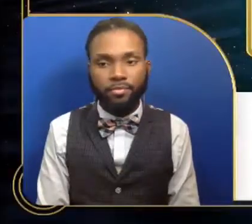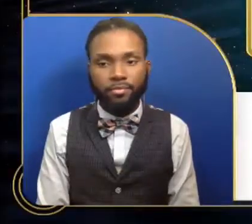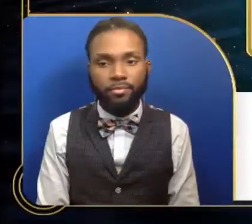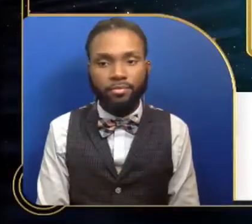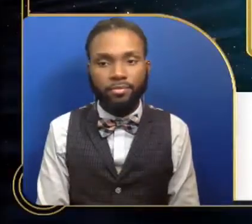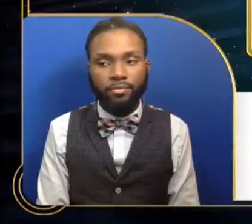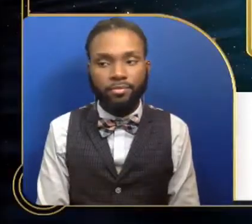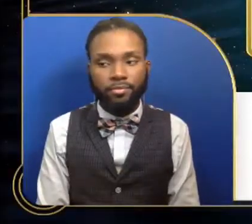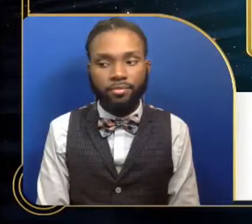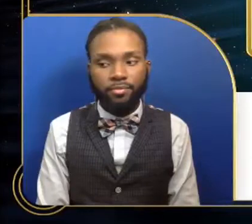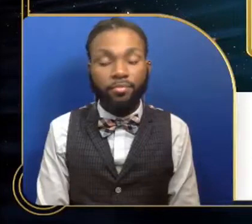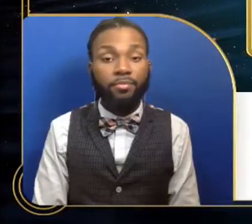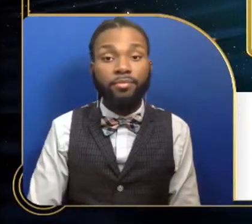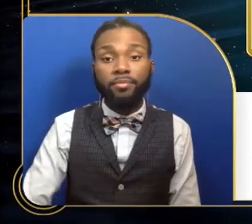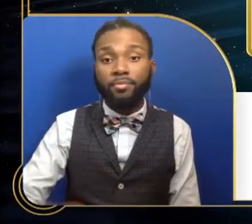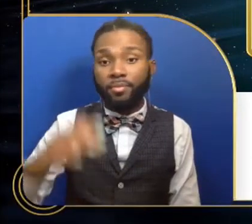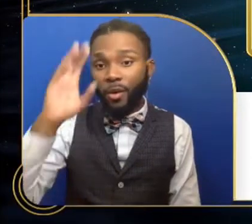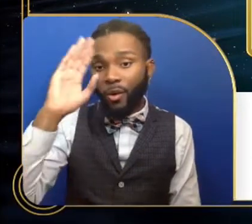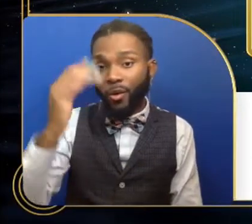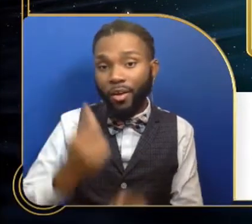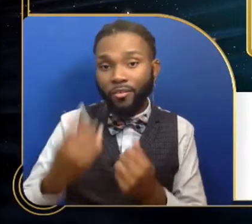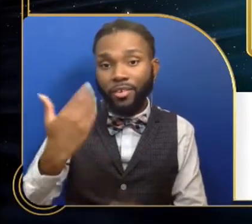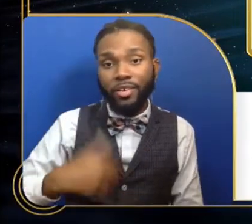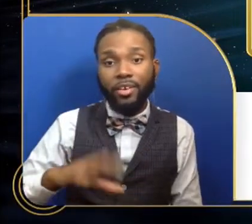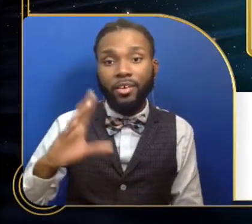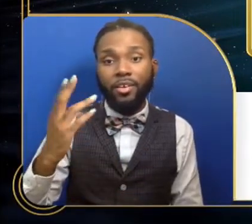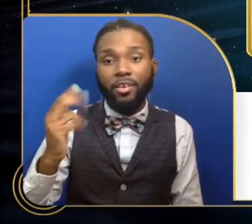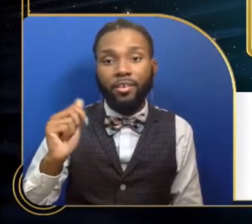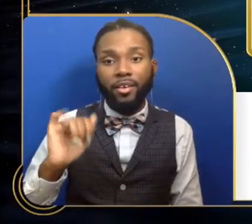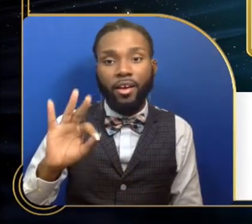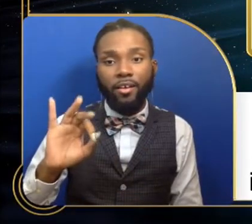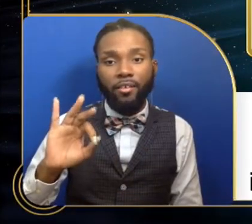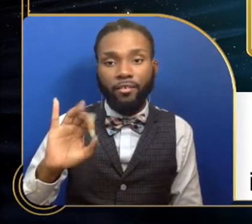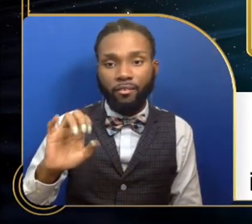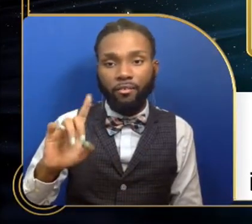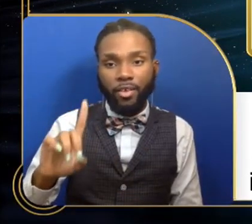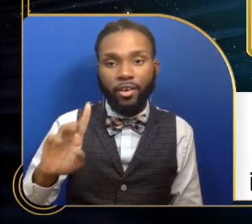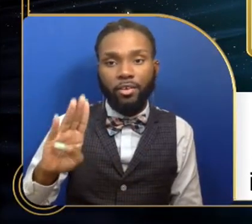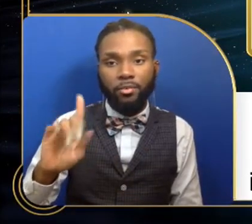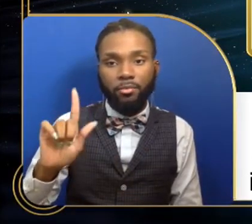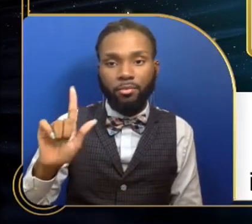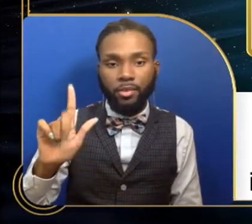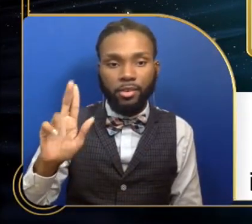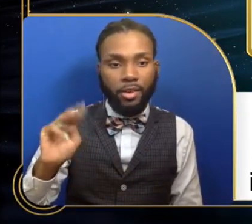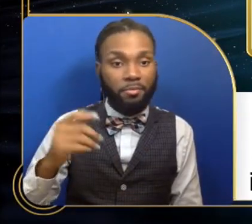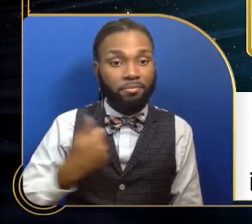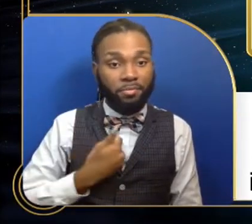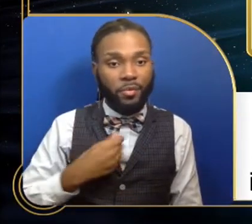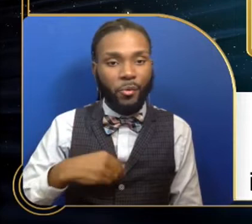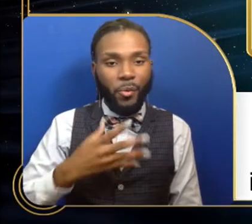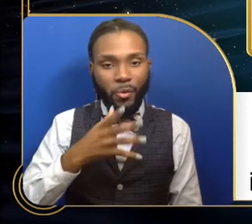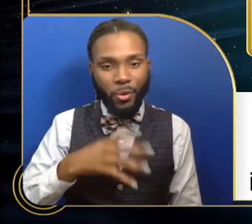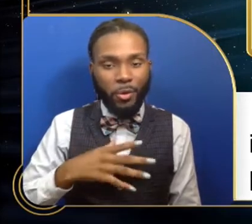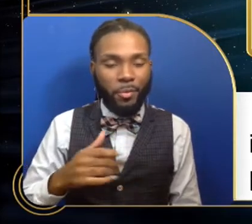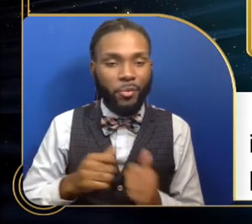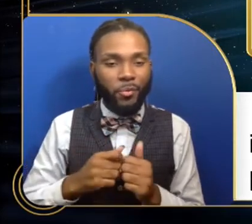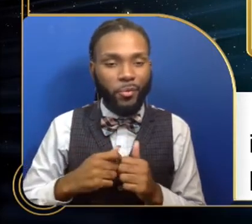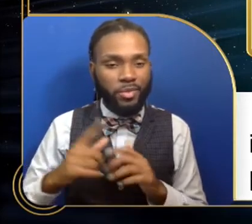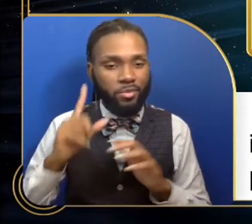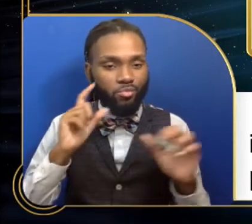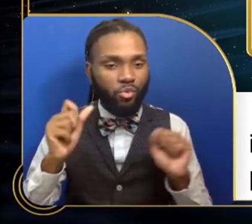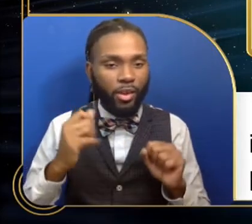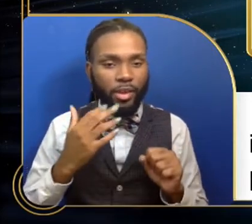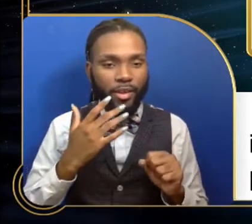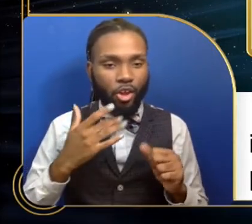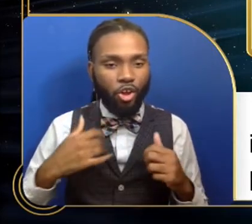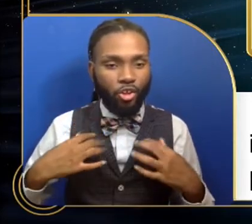Hello, everyone. My name is Heidi Feldblum. I'm a white woman wearing a brightly colored top and a